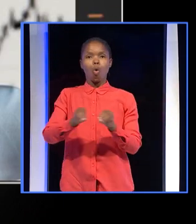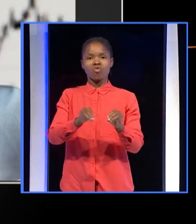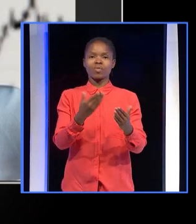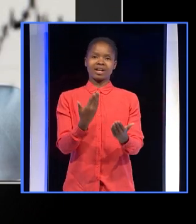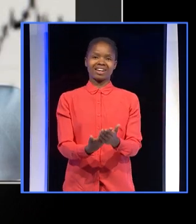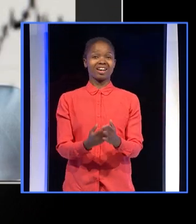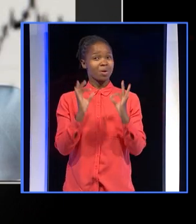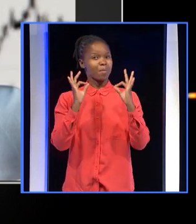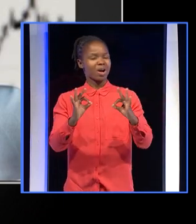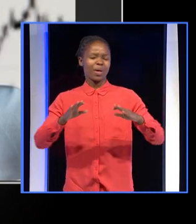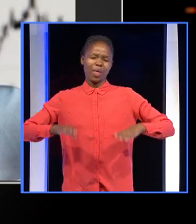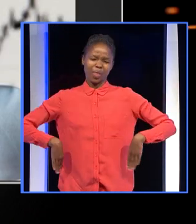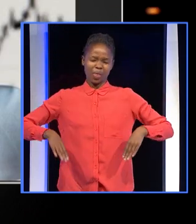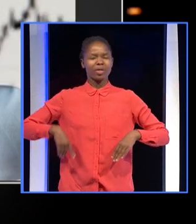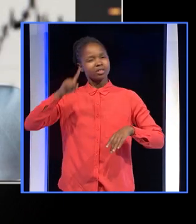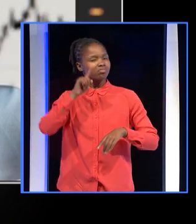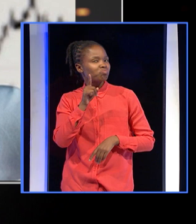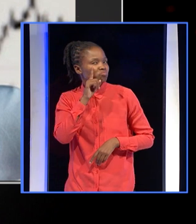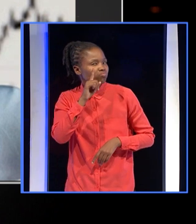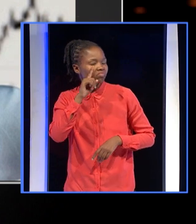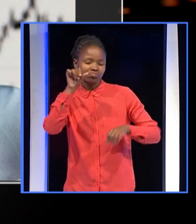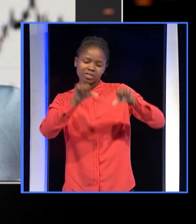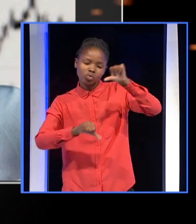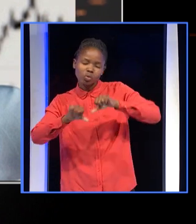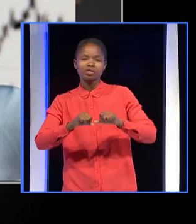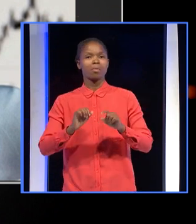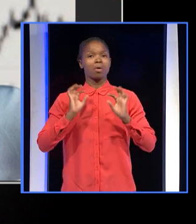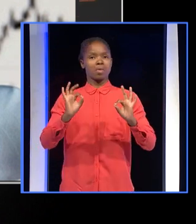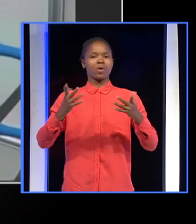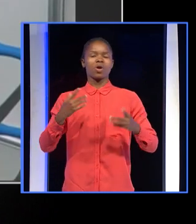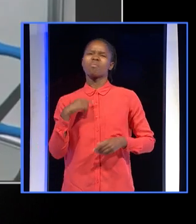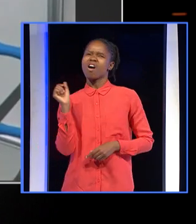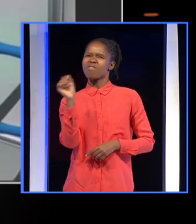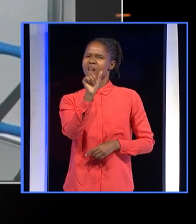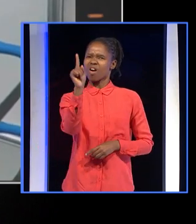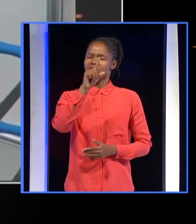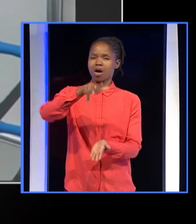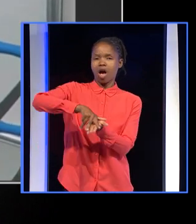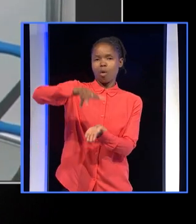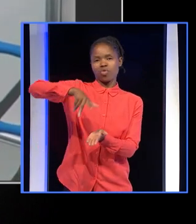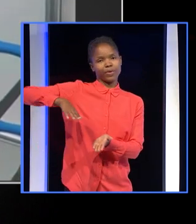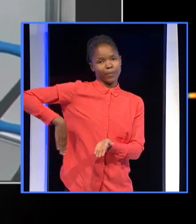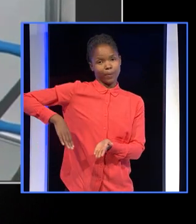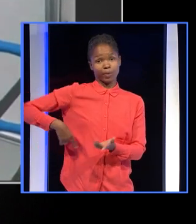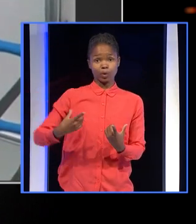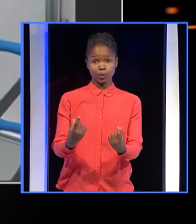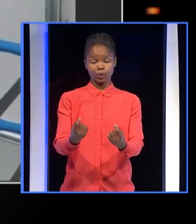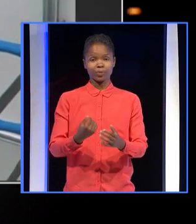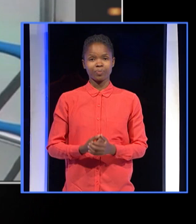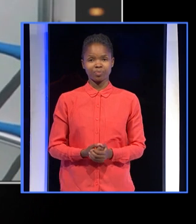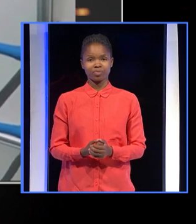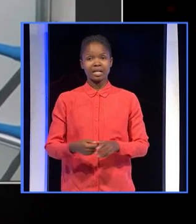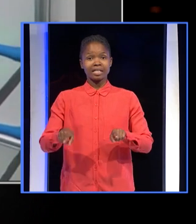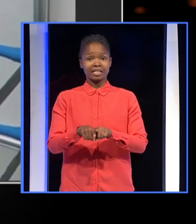the exoskeleton is purely an experimental prototype and is far from clinical application, they said.